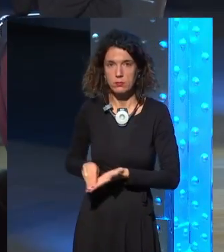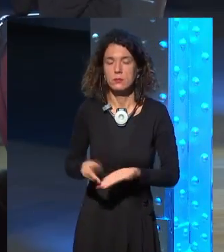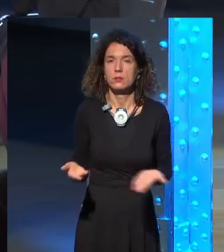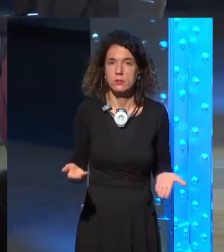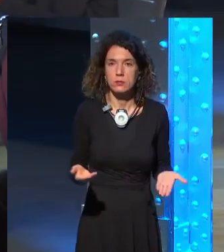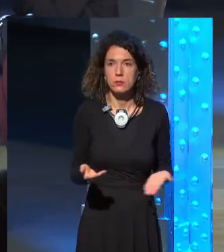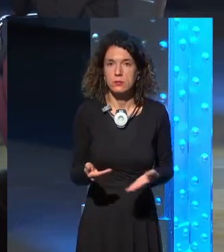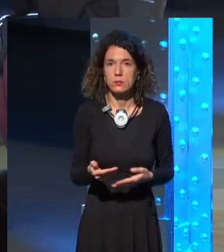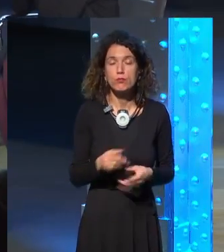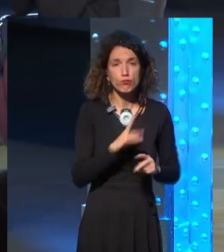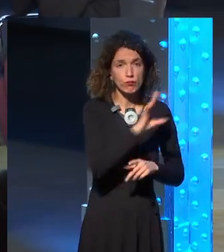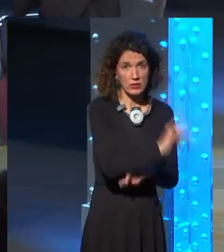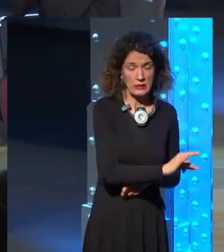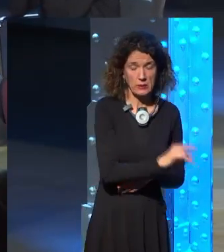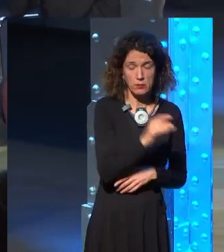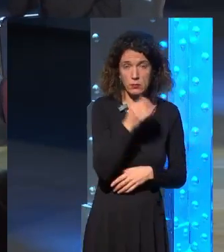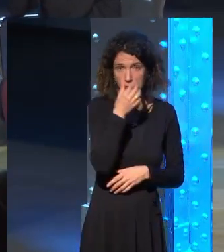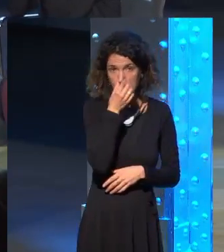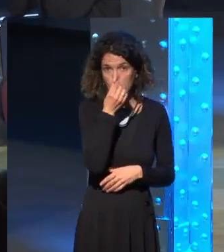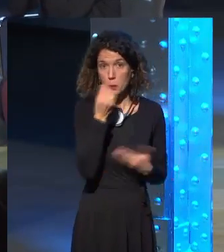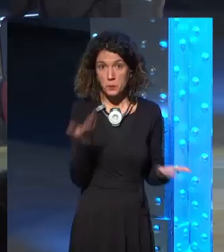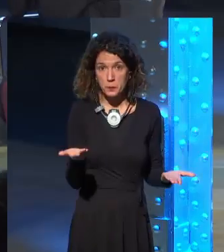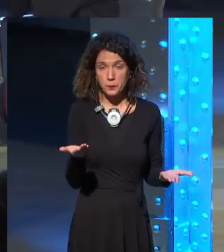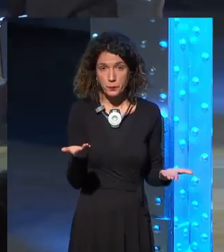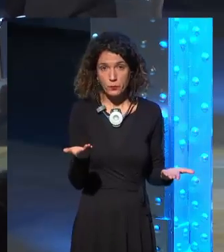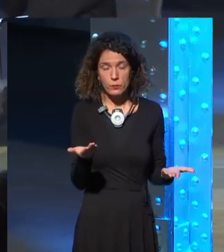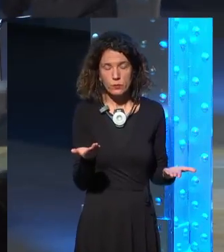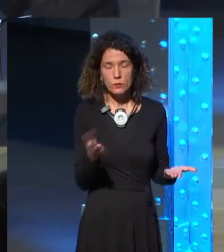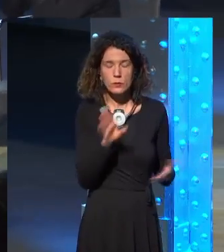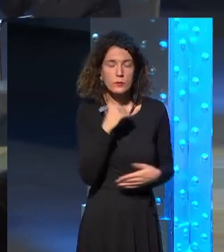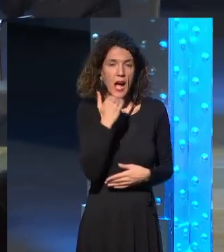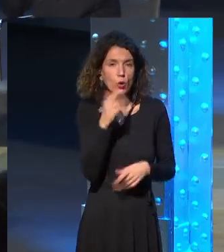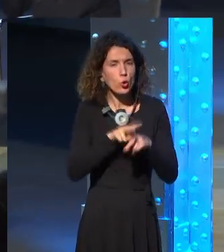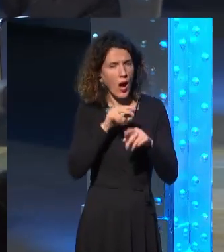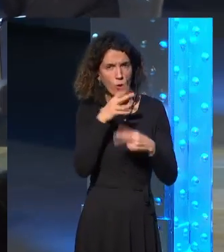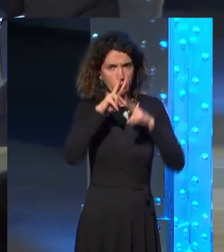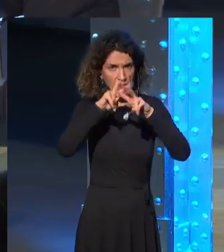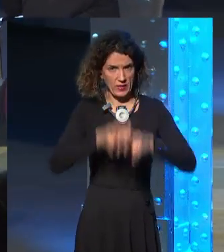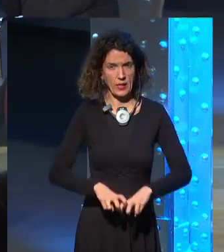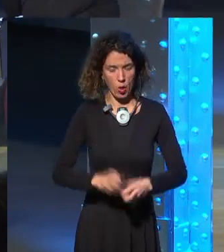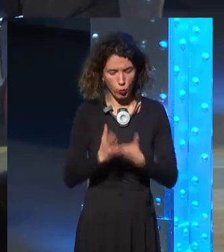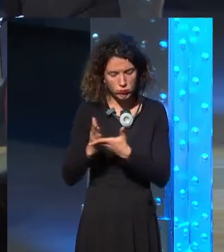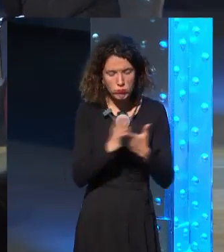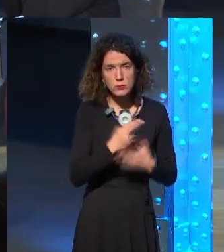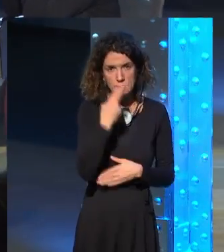It's actually something I'm researching now, and I think it's interesting you mentioned